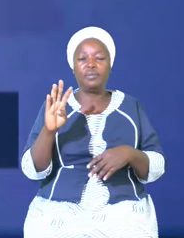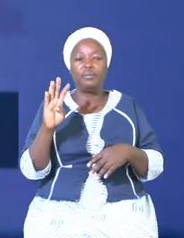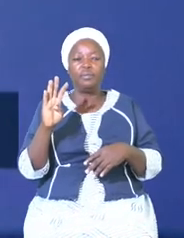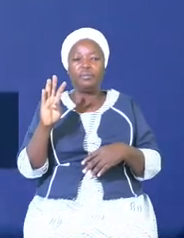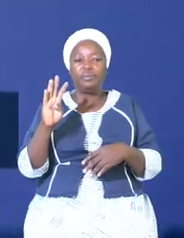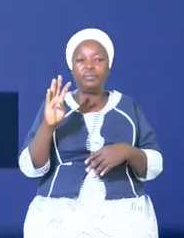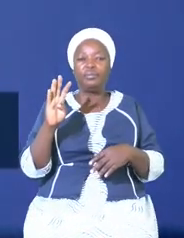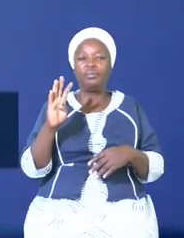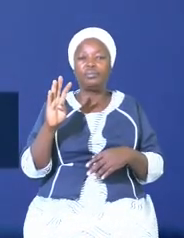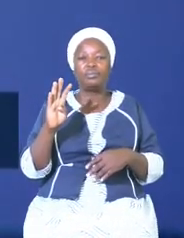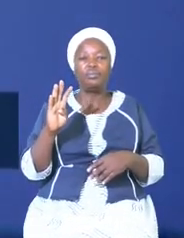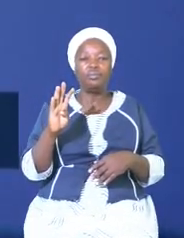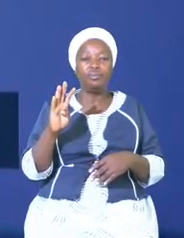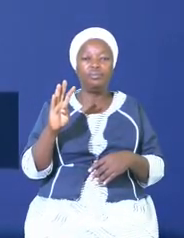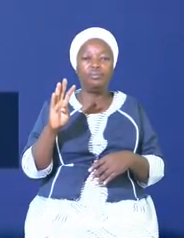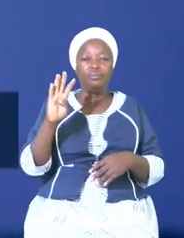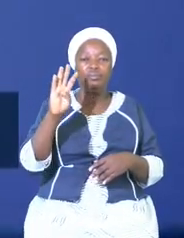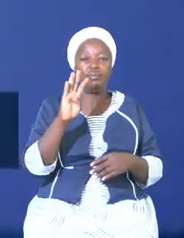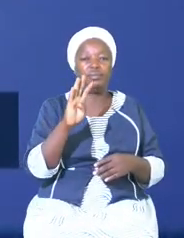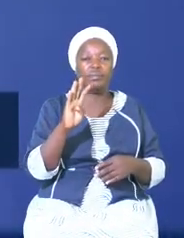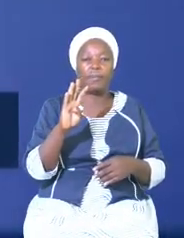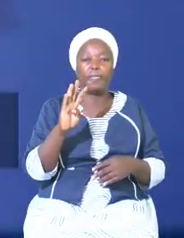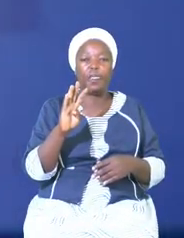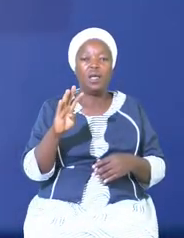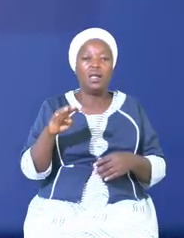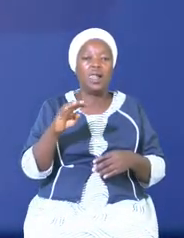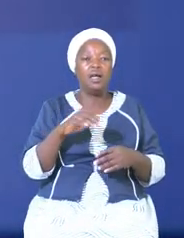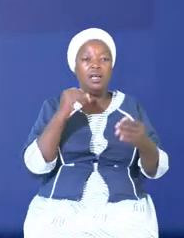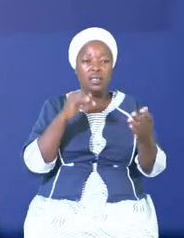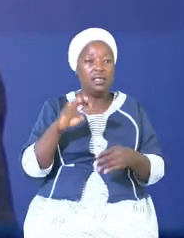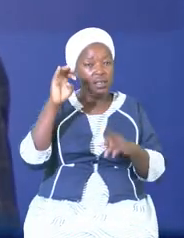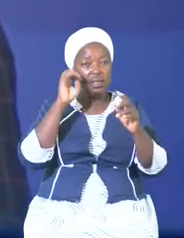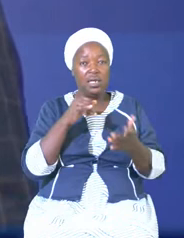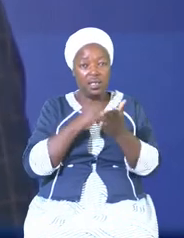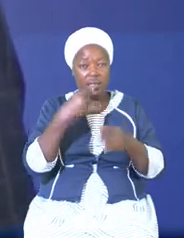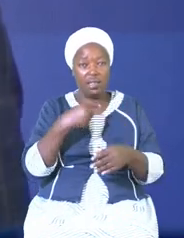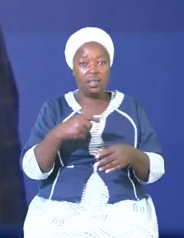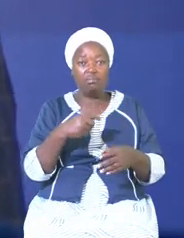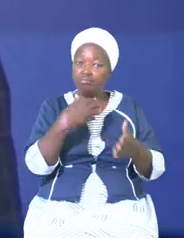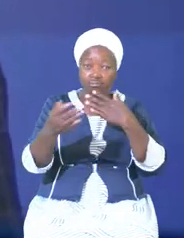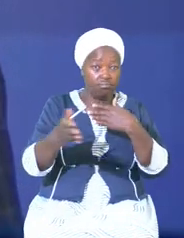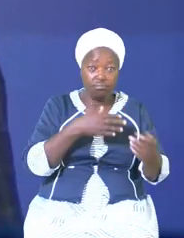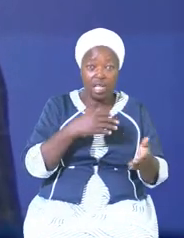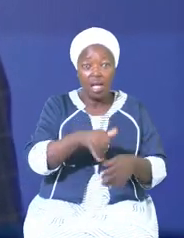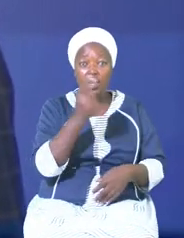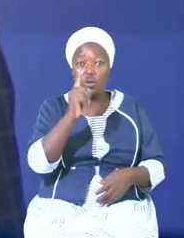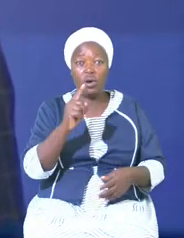at verse 4. It says, whosoever committeth